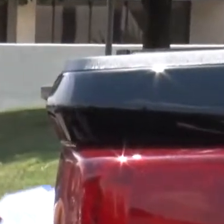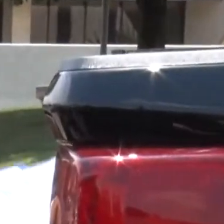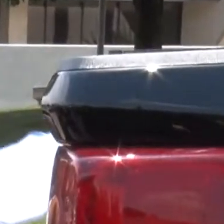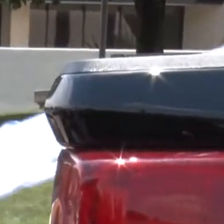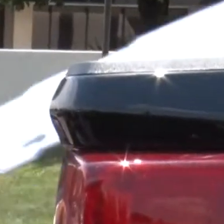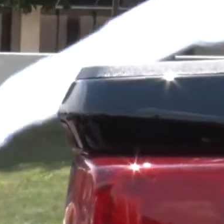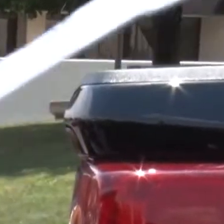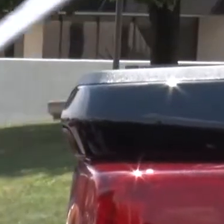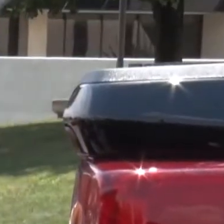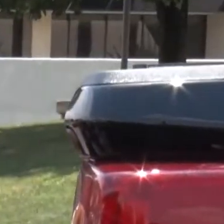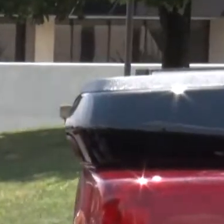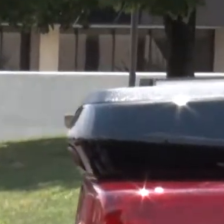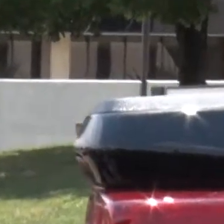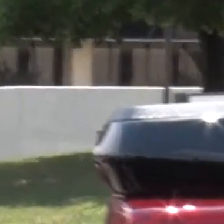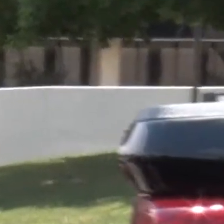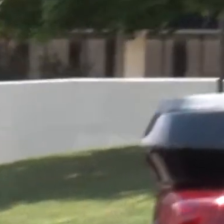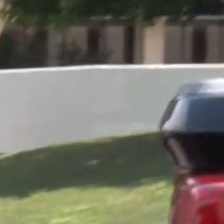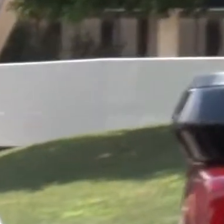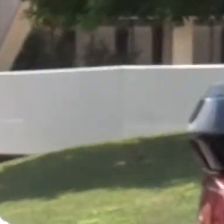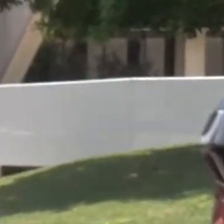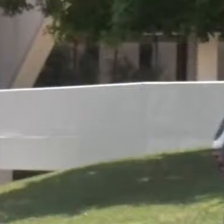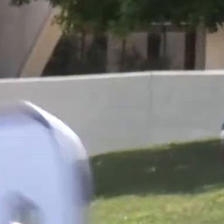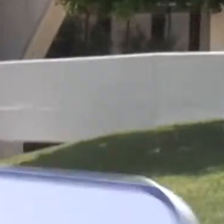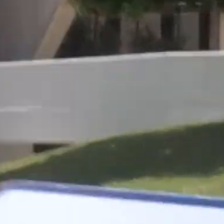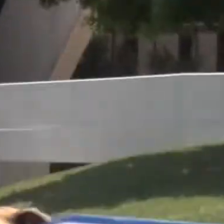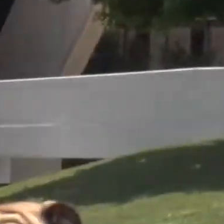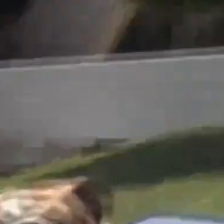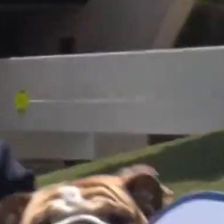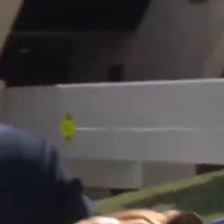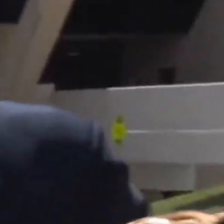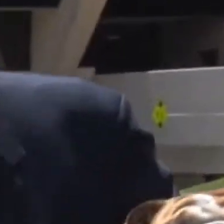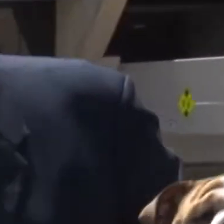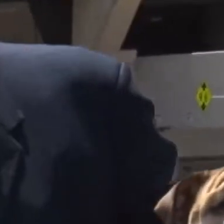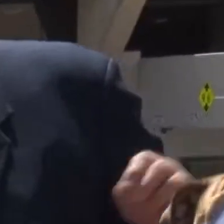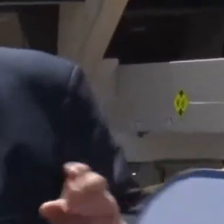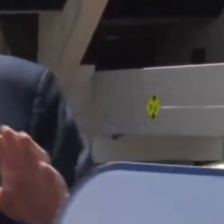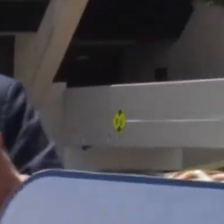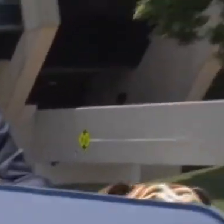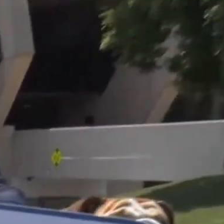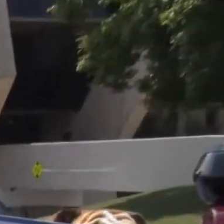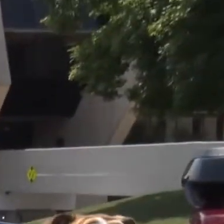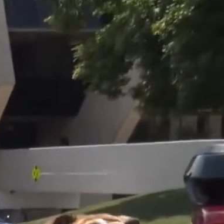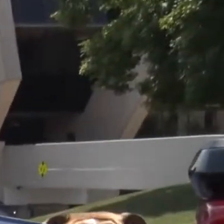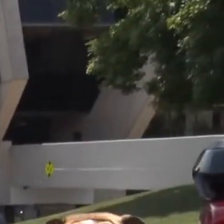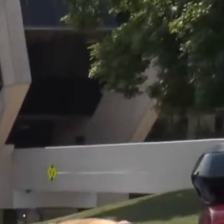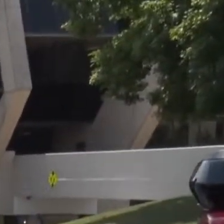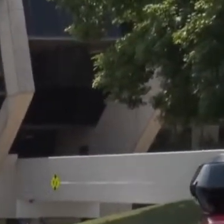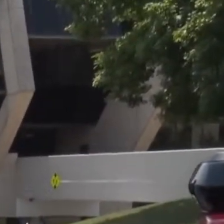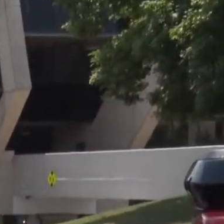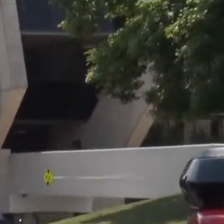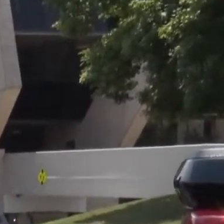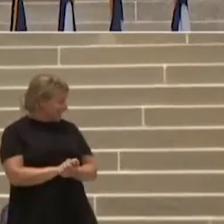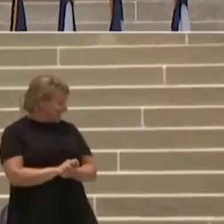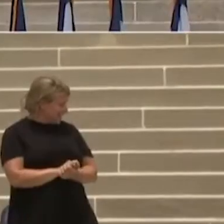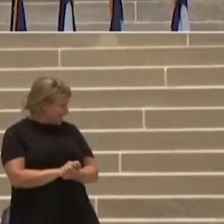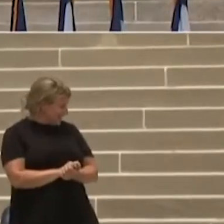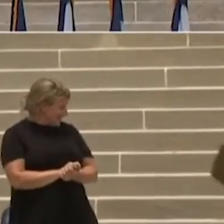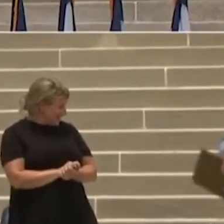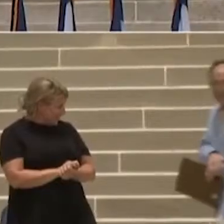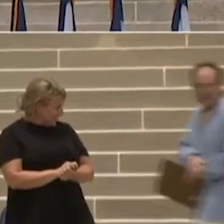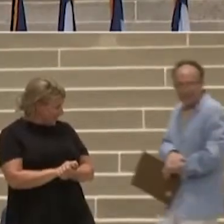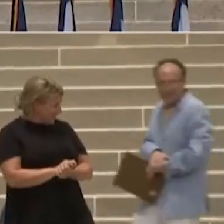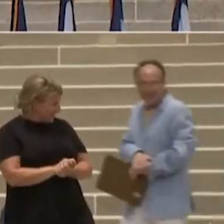You just won this truck. Wait, what? No, I didn't. Yes, you did. Oh my gosh.